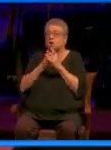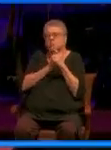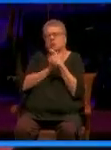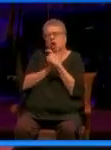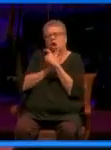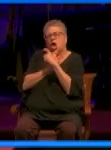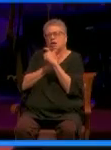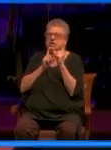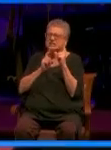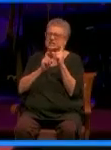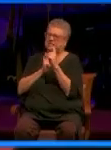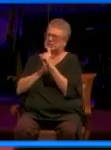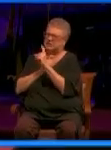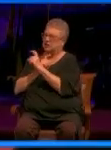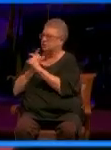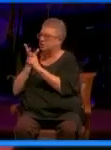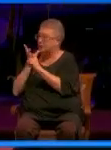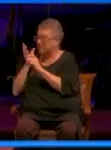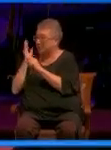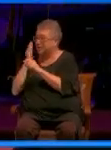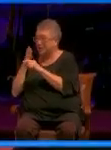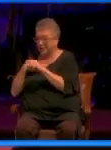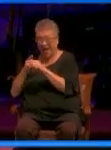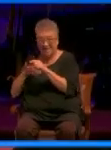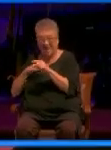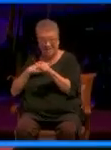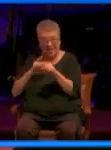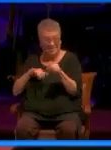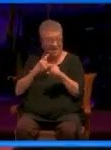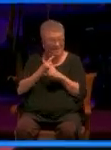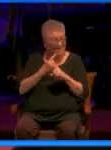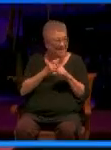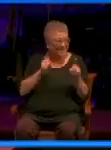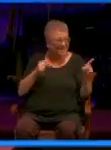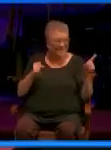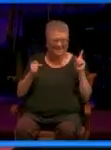mama. Mama, y'all like that, didn't you? I mean,